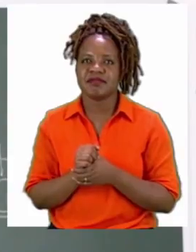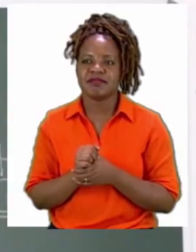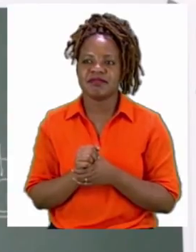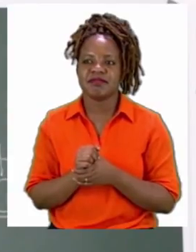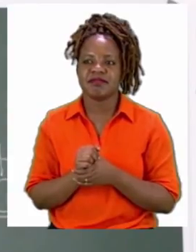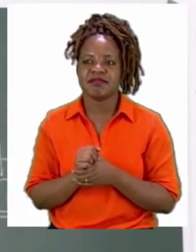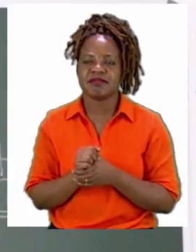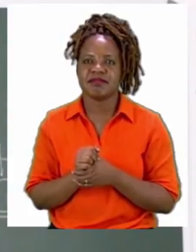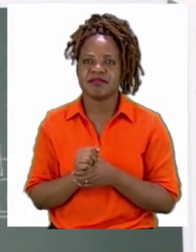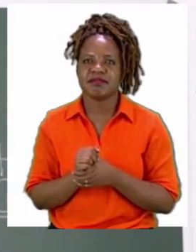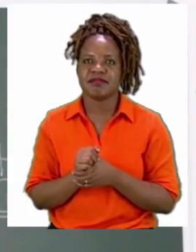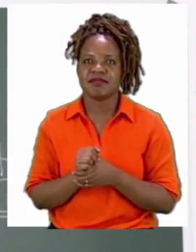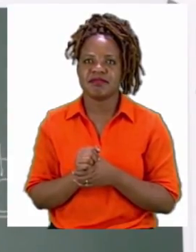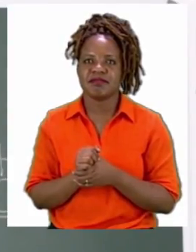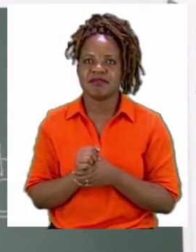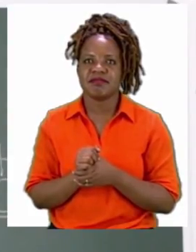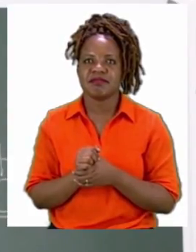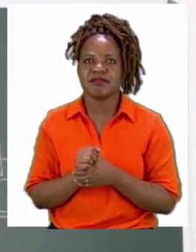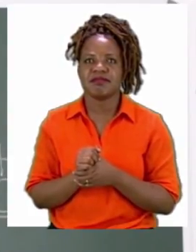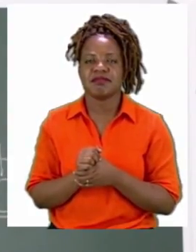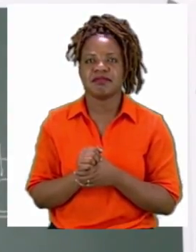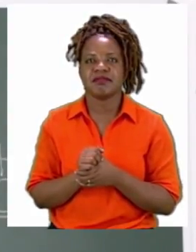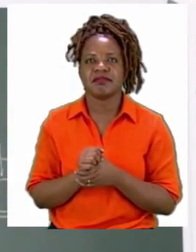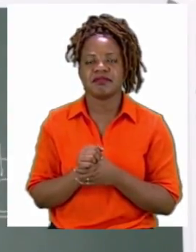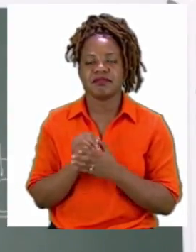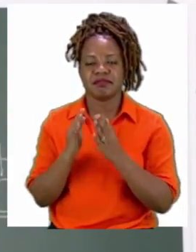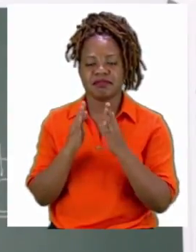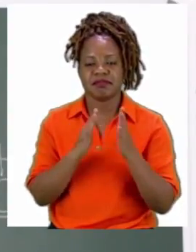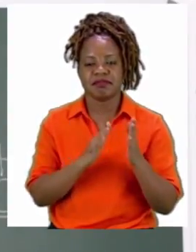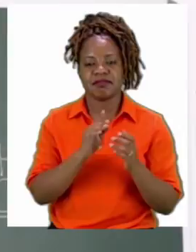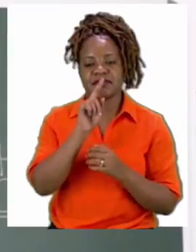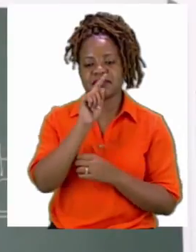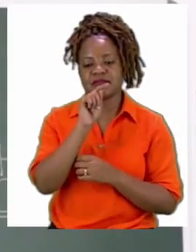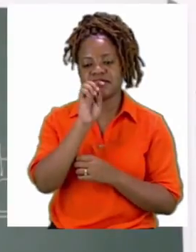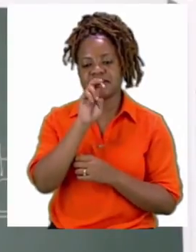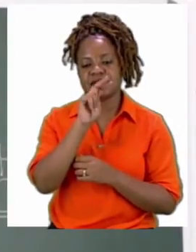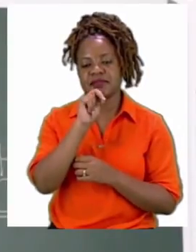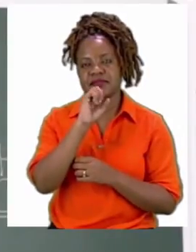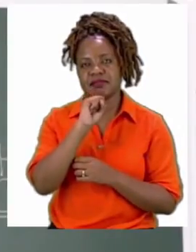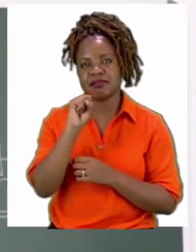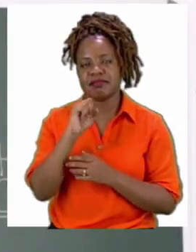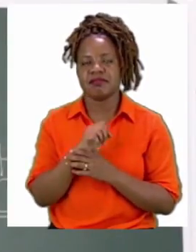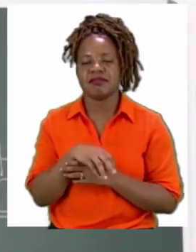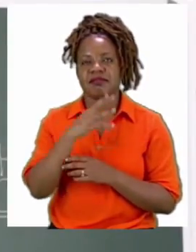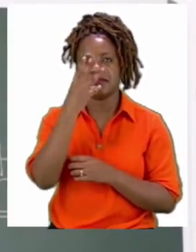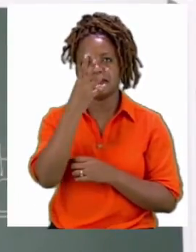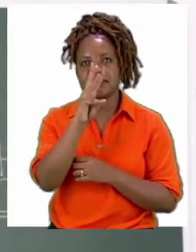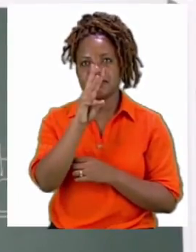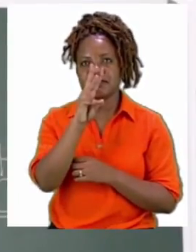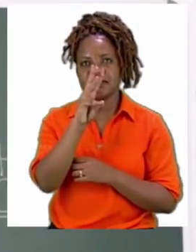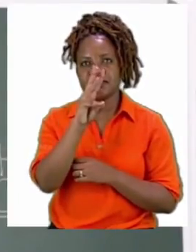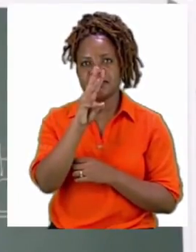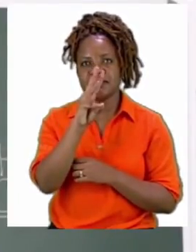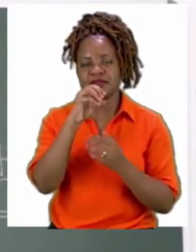3 and then we move on to our tens. Our tens say